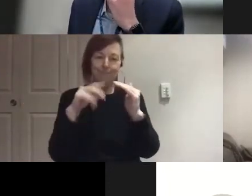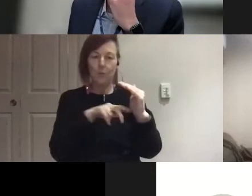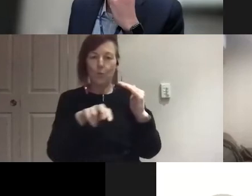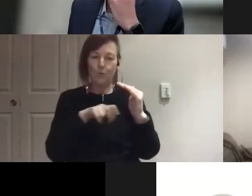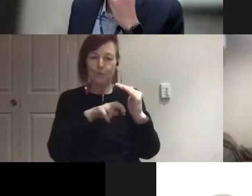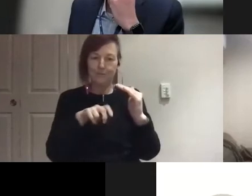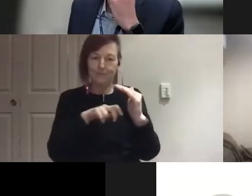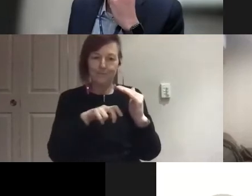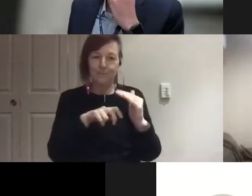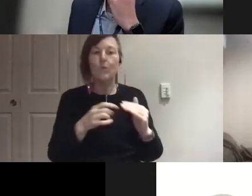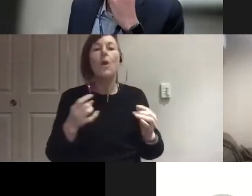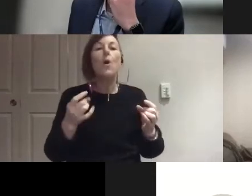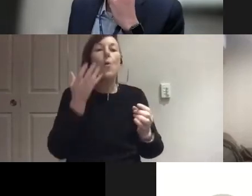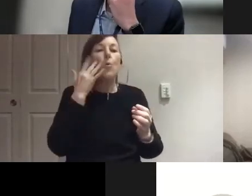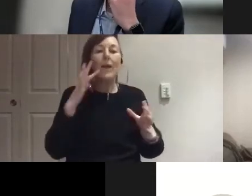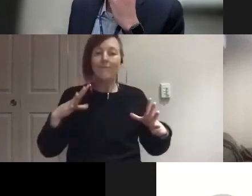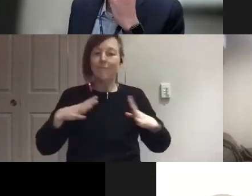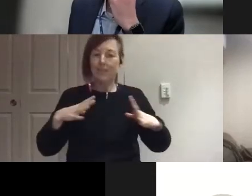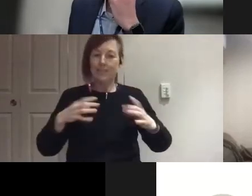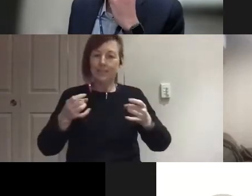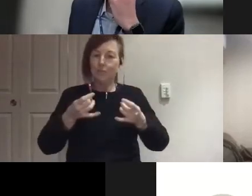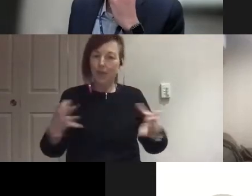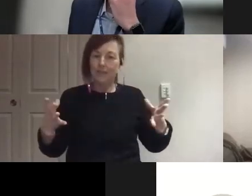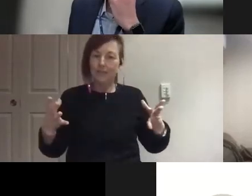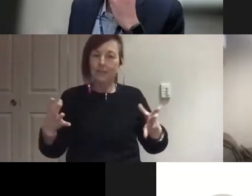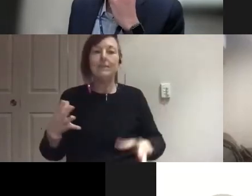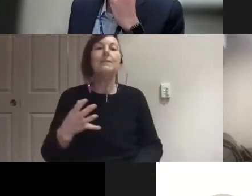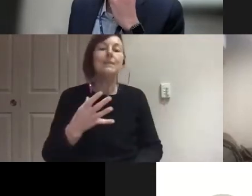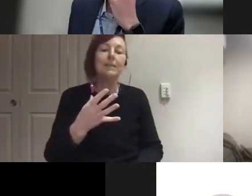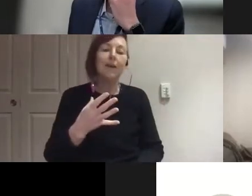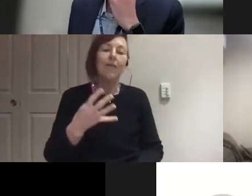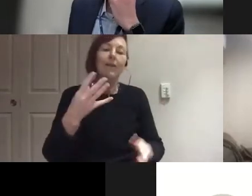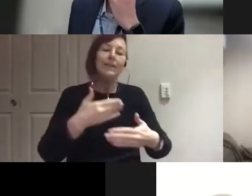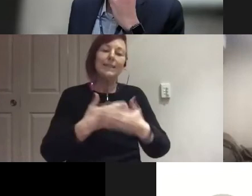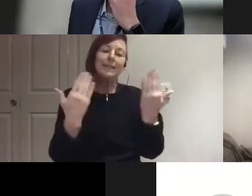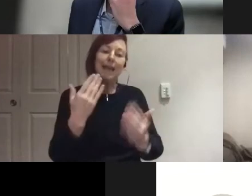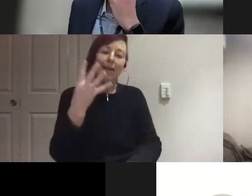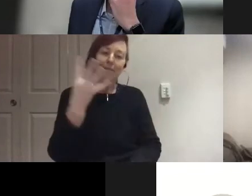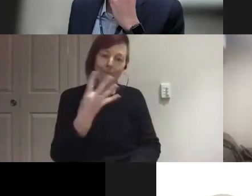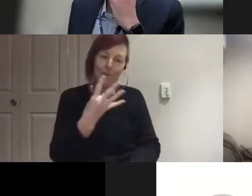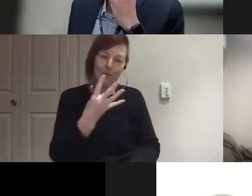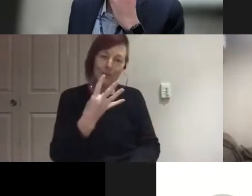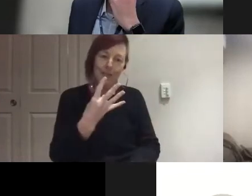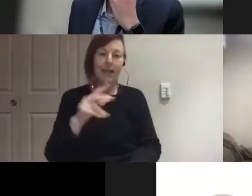11:59 p.m. on the 14th day, provided you have a negative day 13 test.